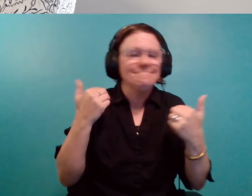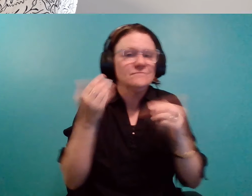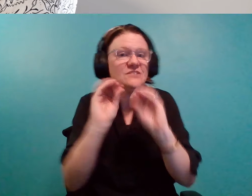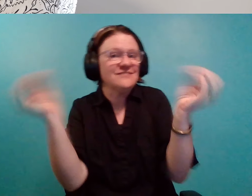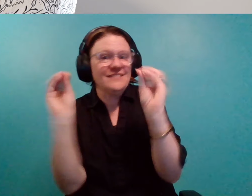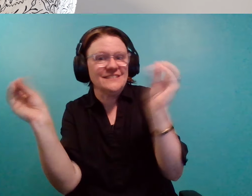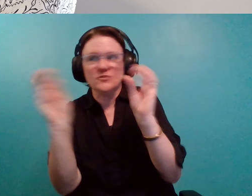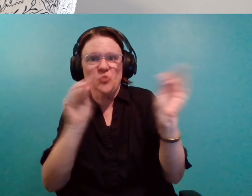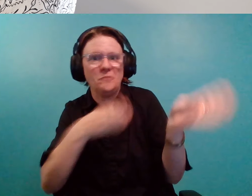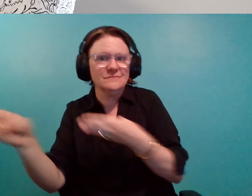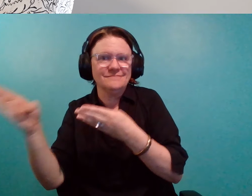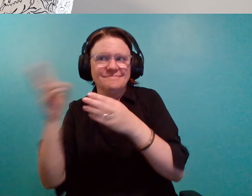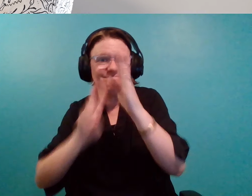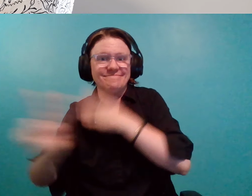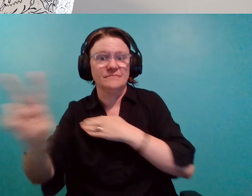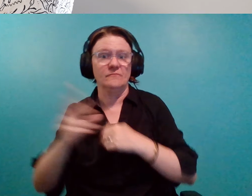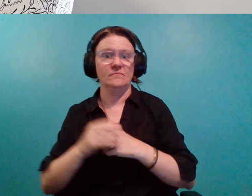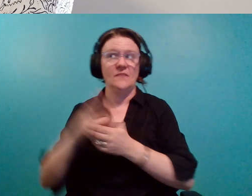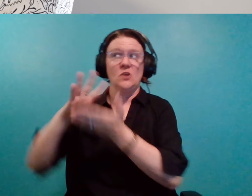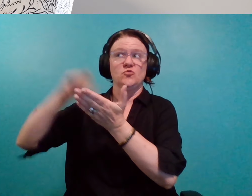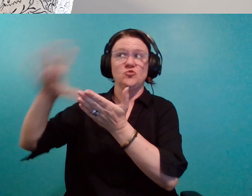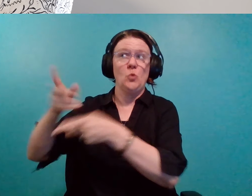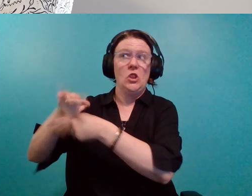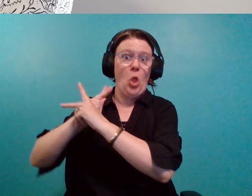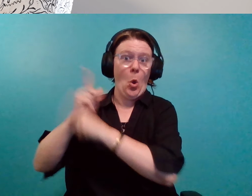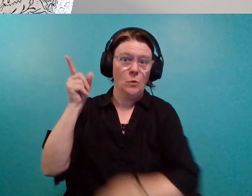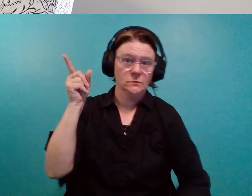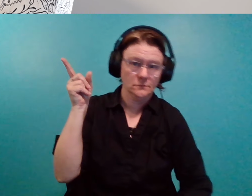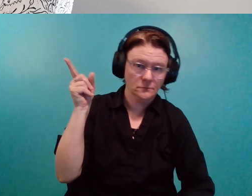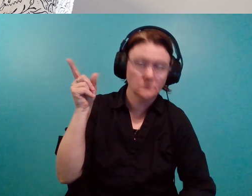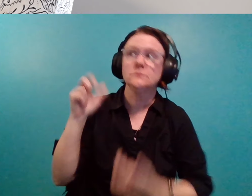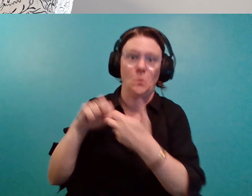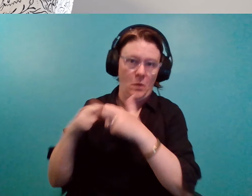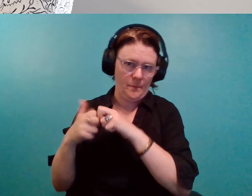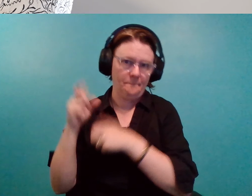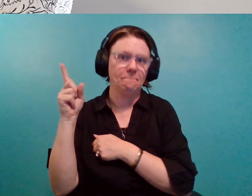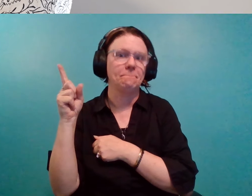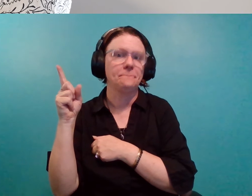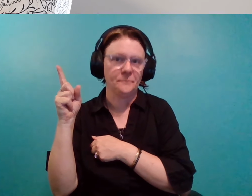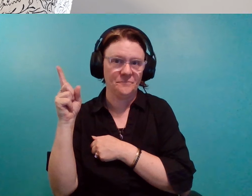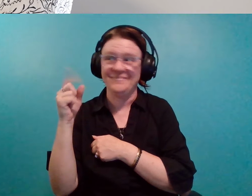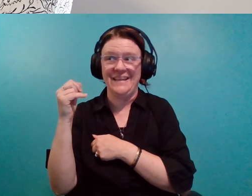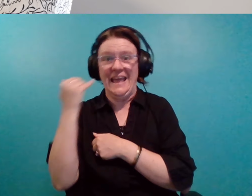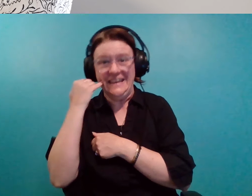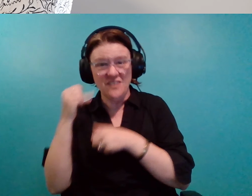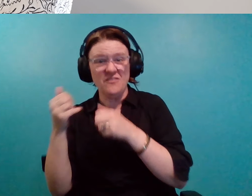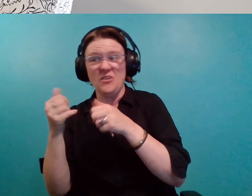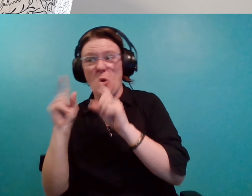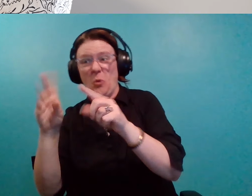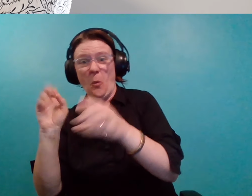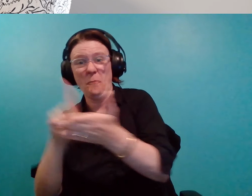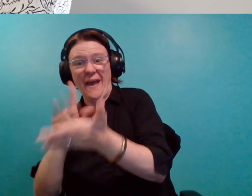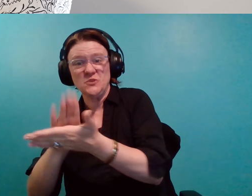to manage this task. So student loans, it's very problematic to take out new